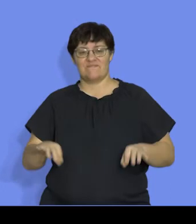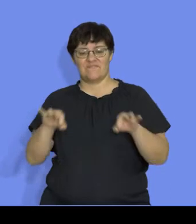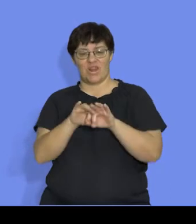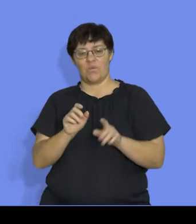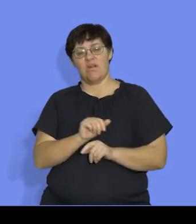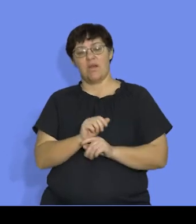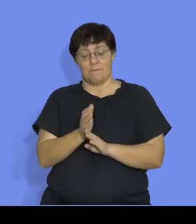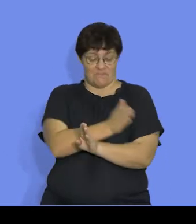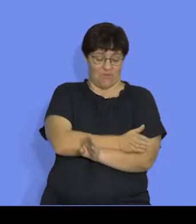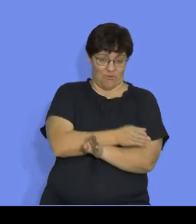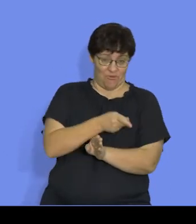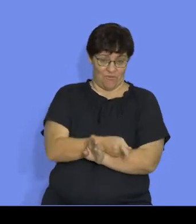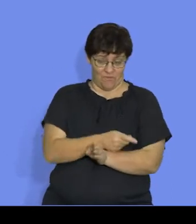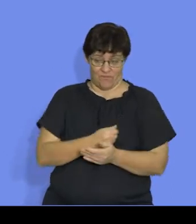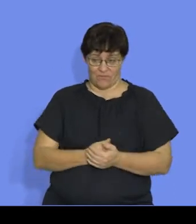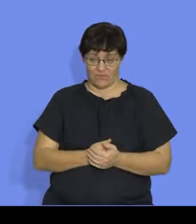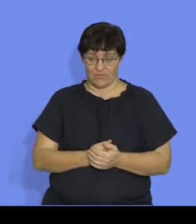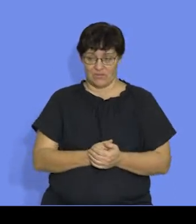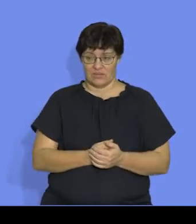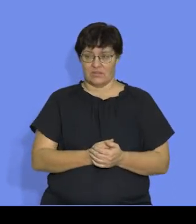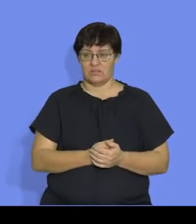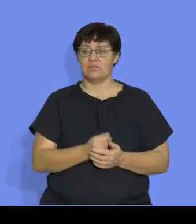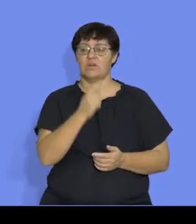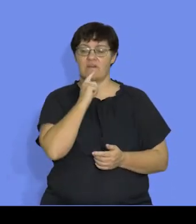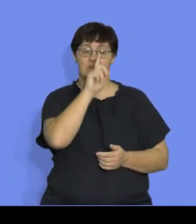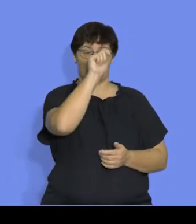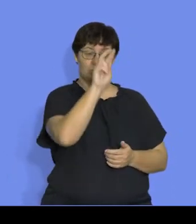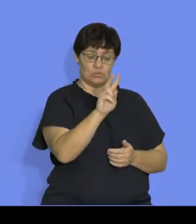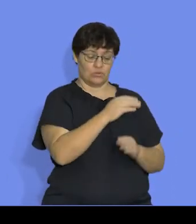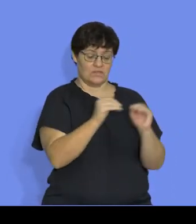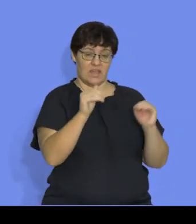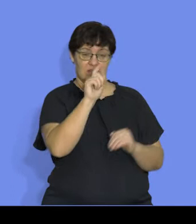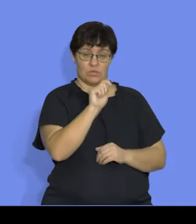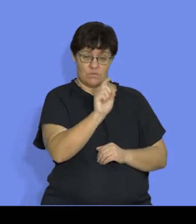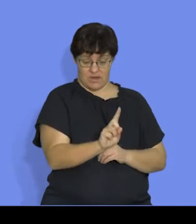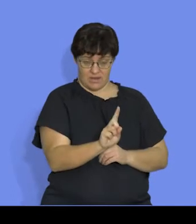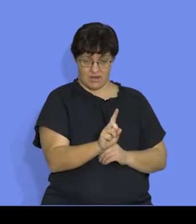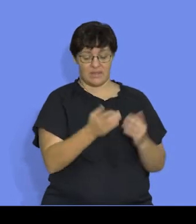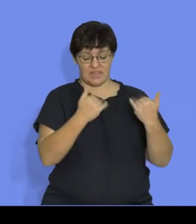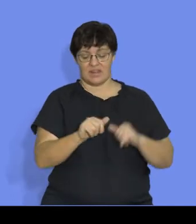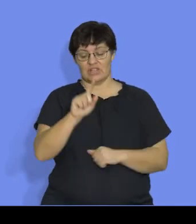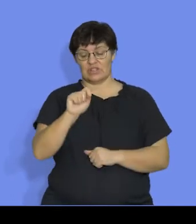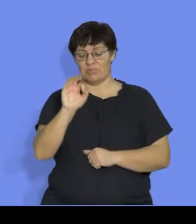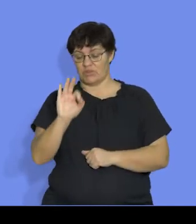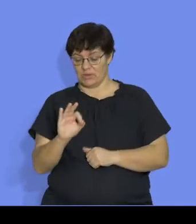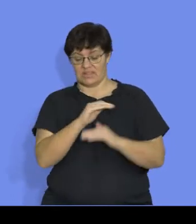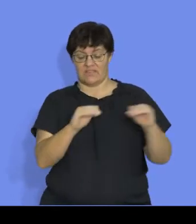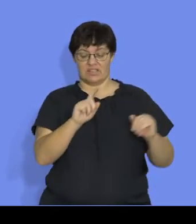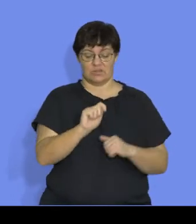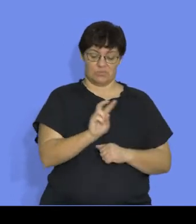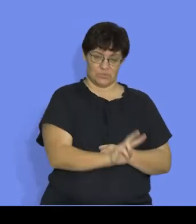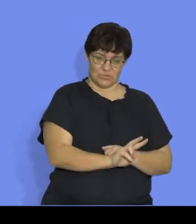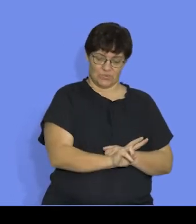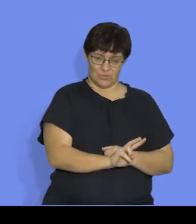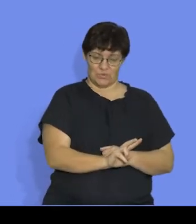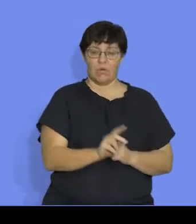that comes before it. So over here we did term 2 divided by term 1, then we did term 3 divided by term